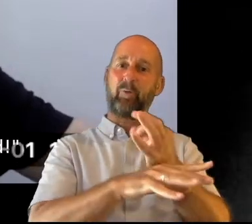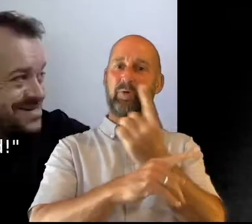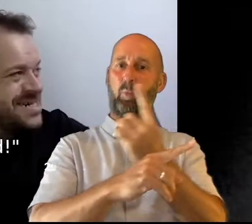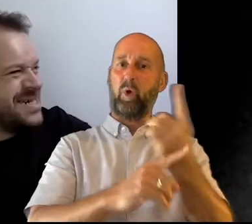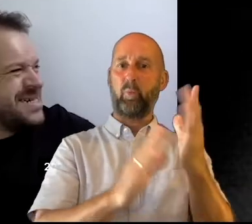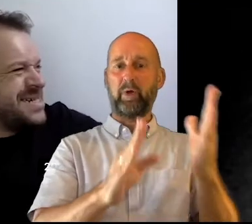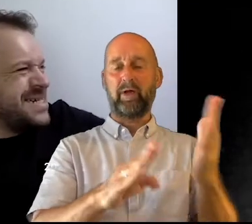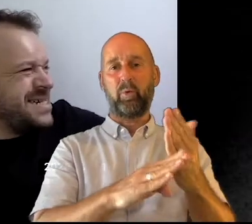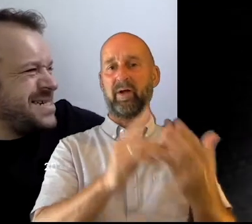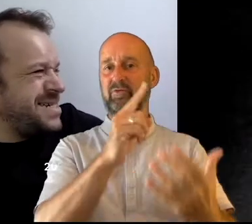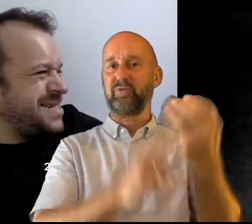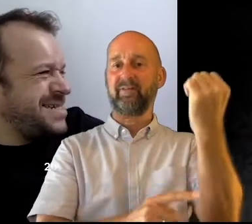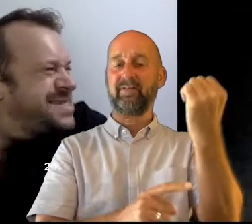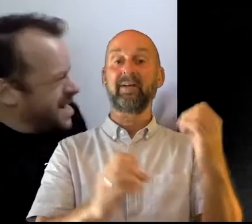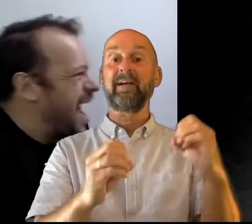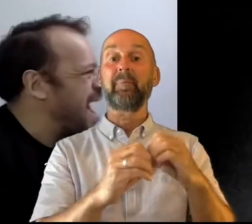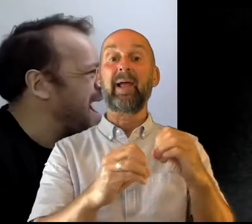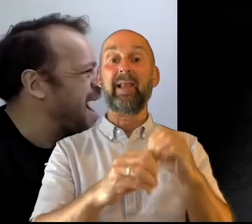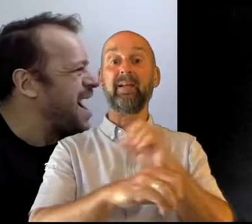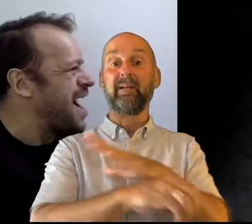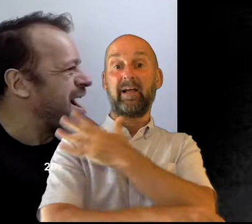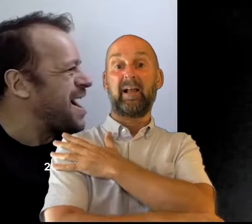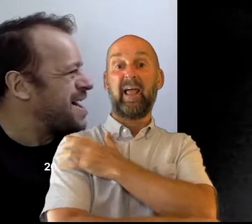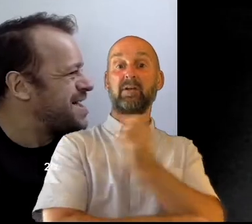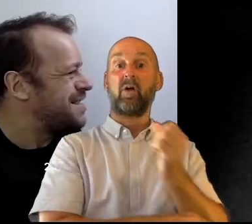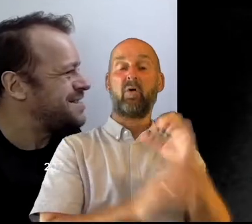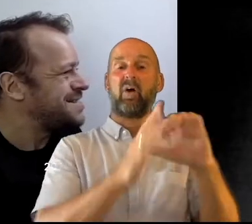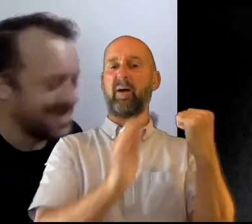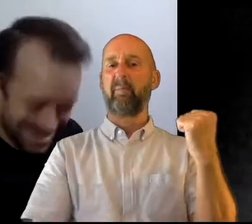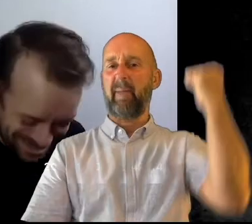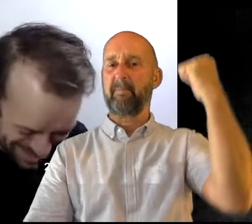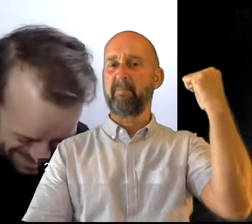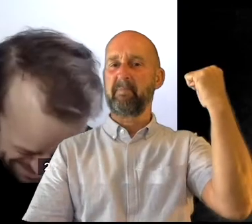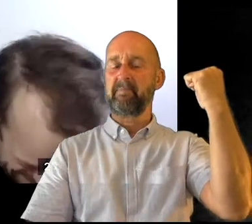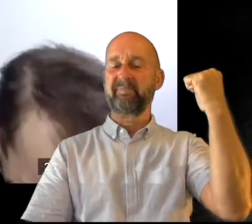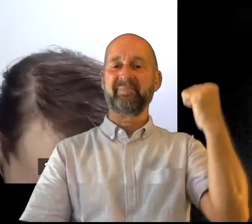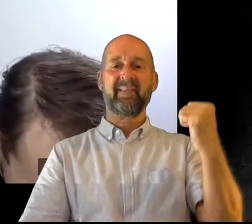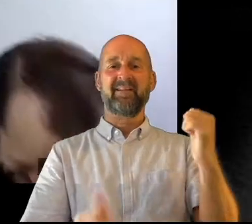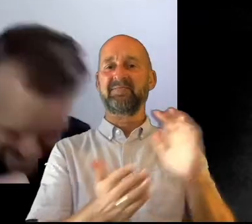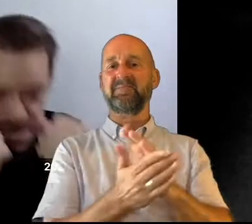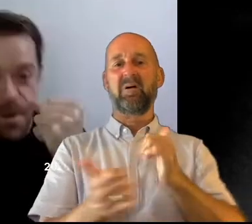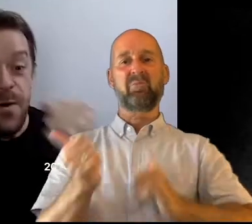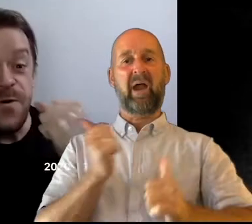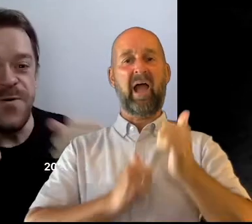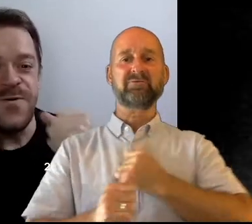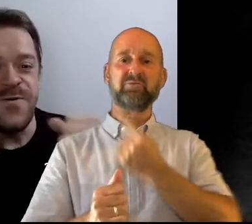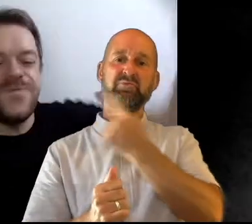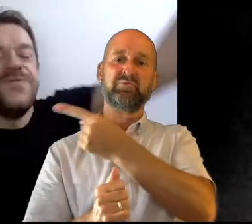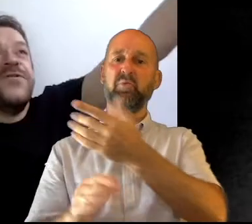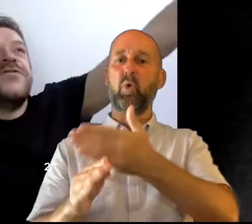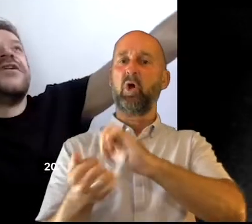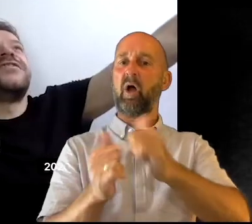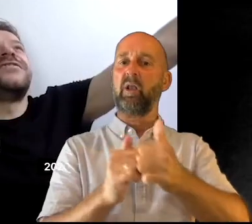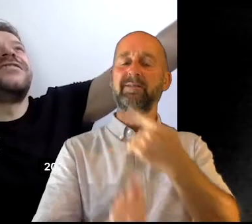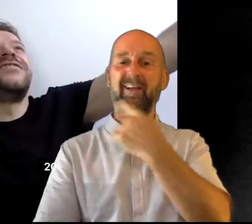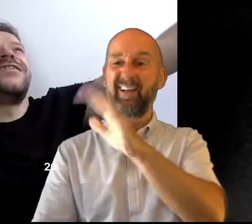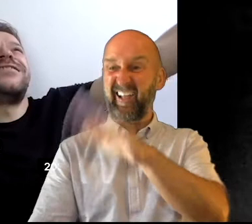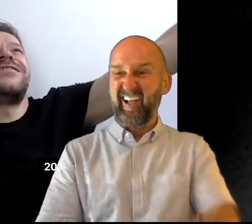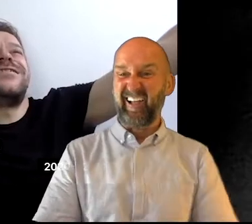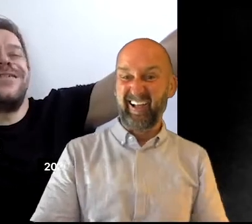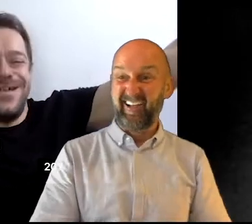reached." Delighted, Billy lets go of Samrah's arm to punch the air, celebrate and brag to colleagues.